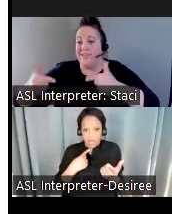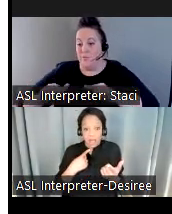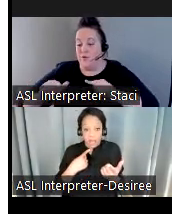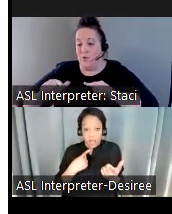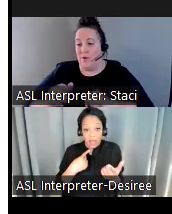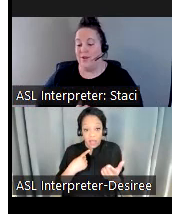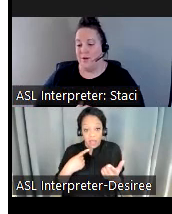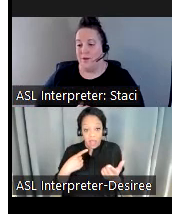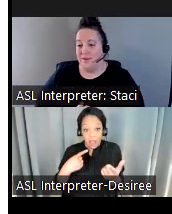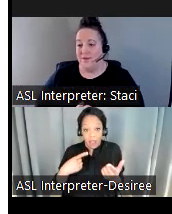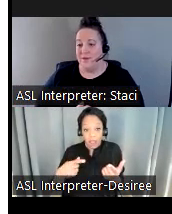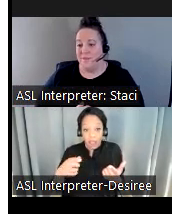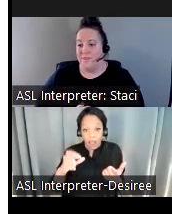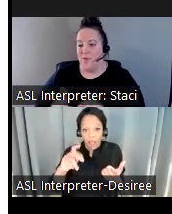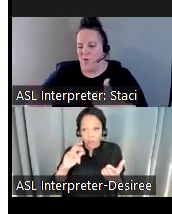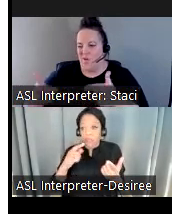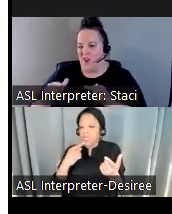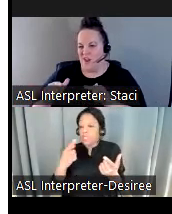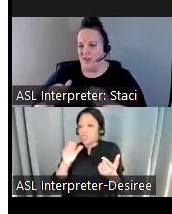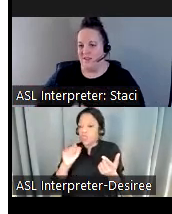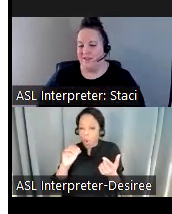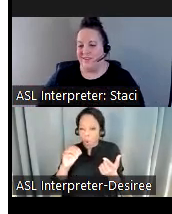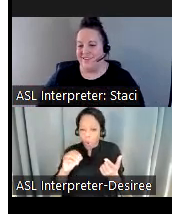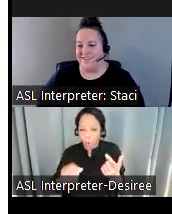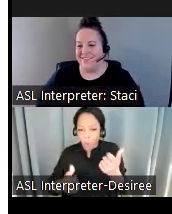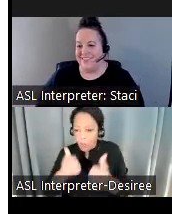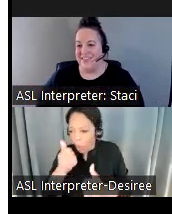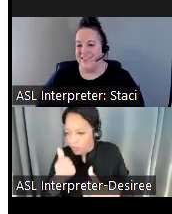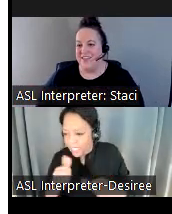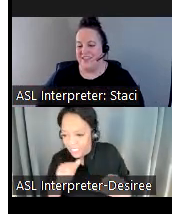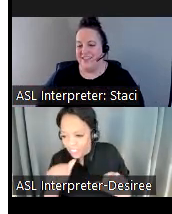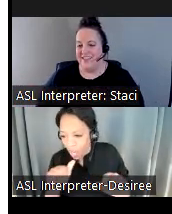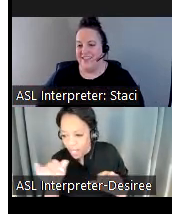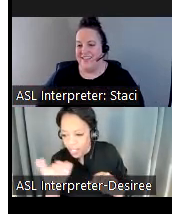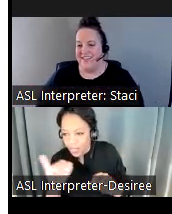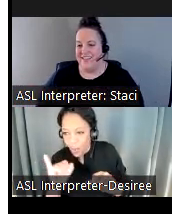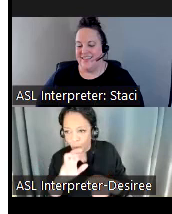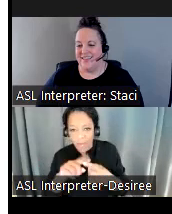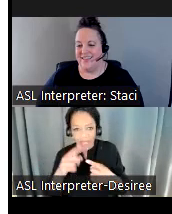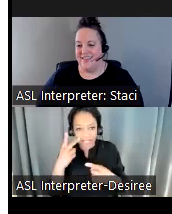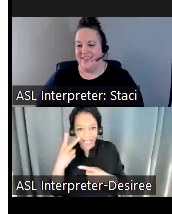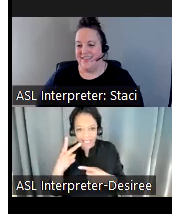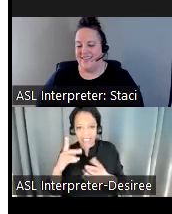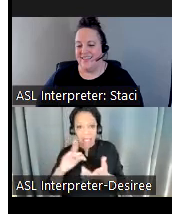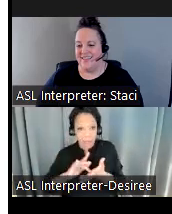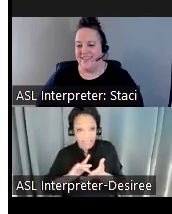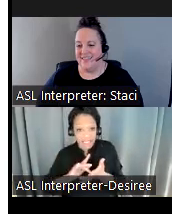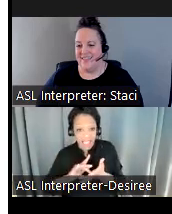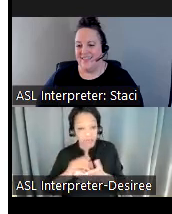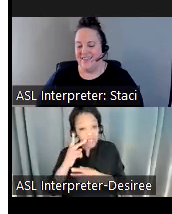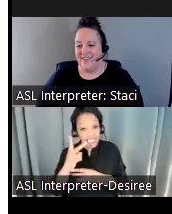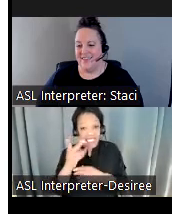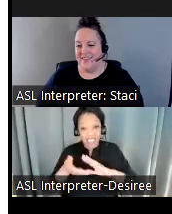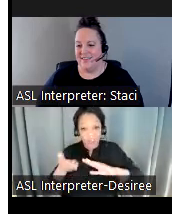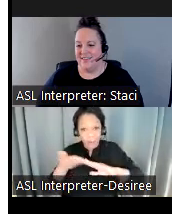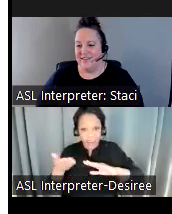lot of uninsured, right? And so most practitioners, when they're seeing that Medicaid kid, they're operating at a loss during